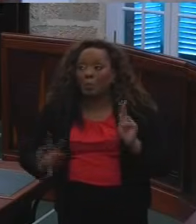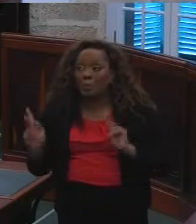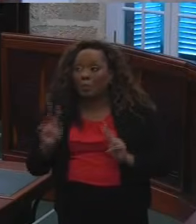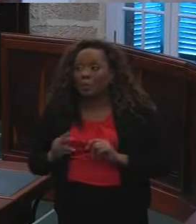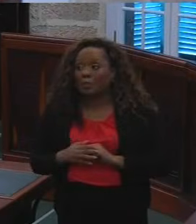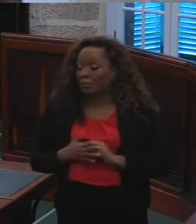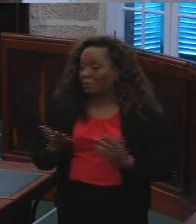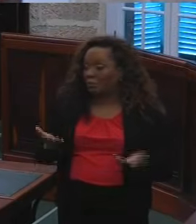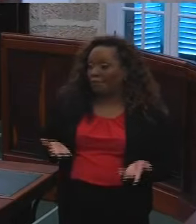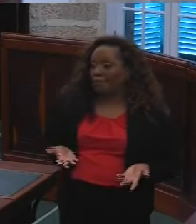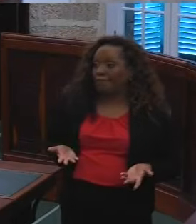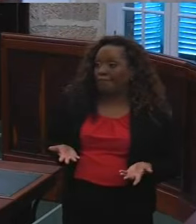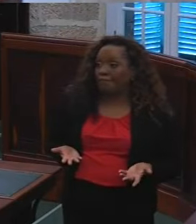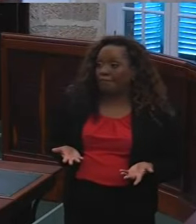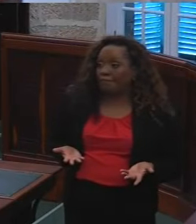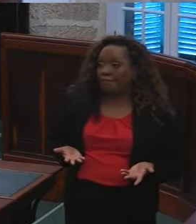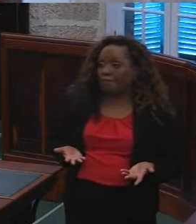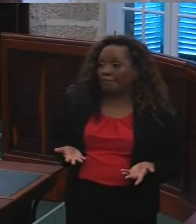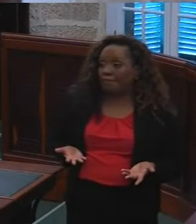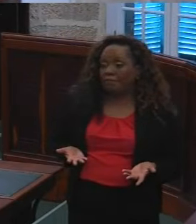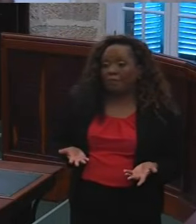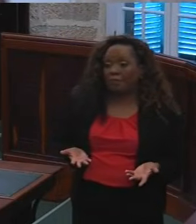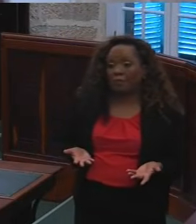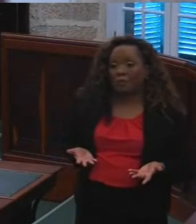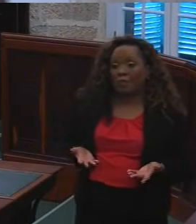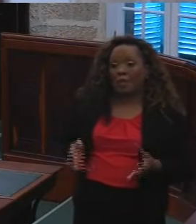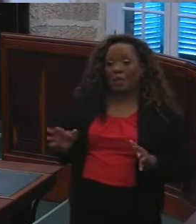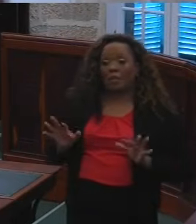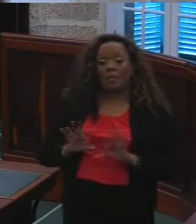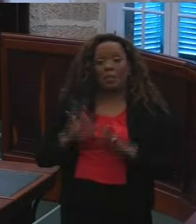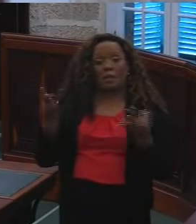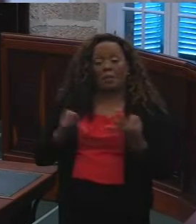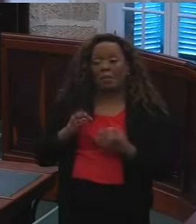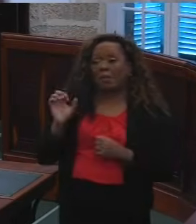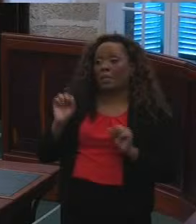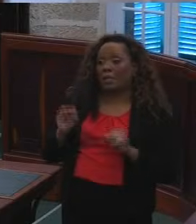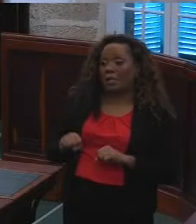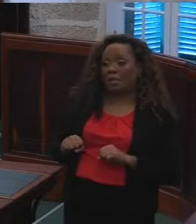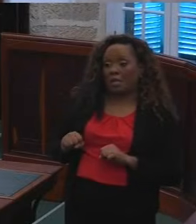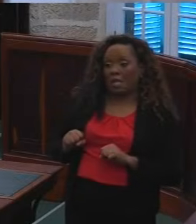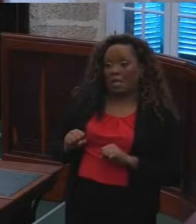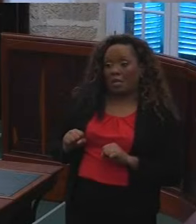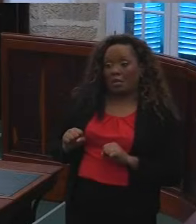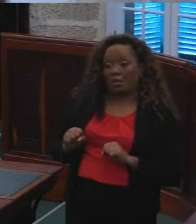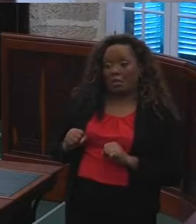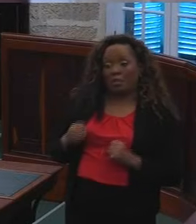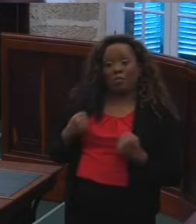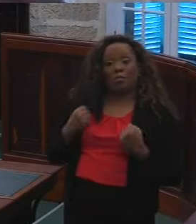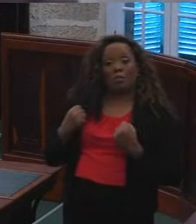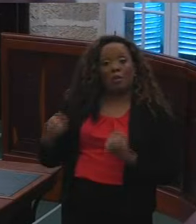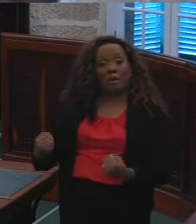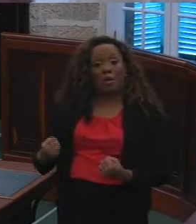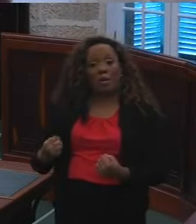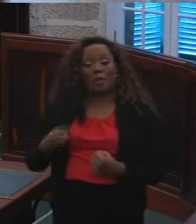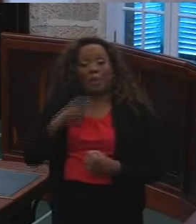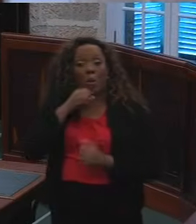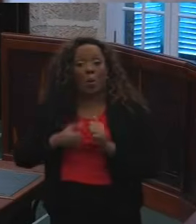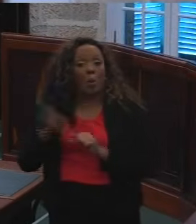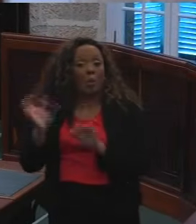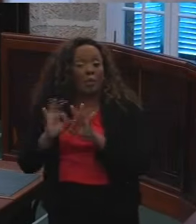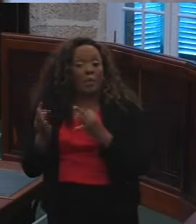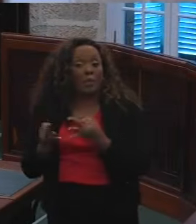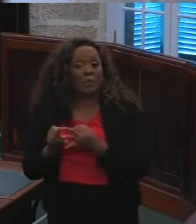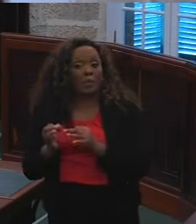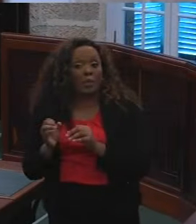off their loved ones and collect on evenings. Those type of facilities that may not be fully